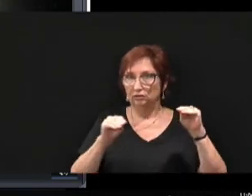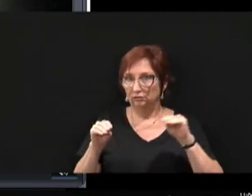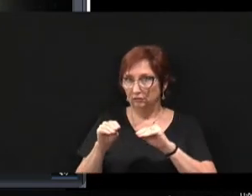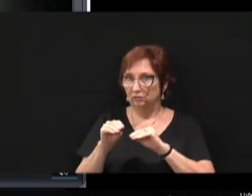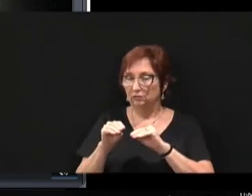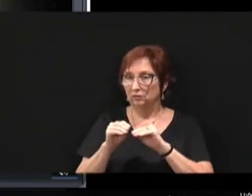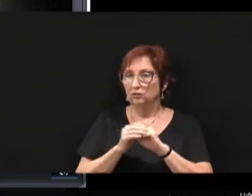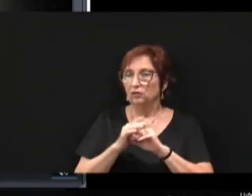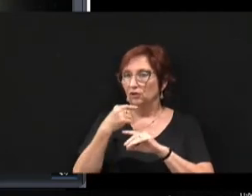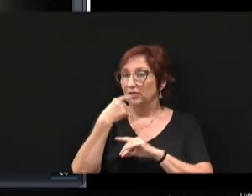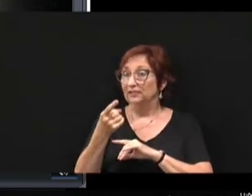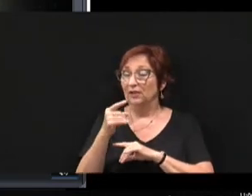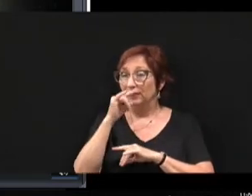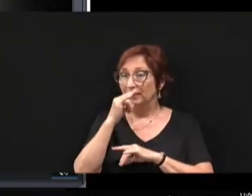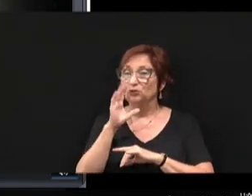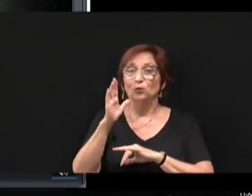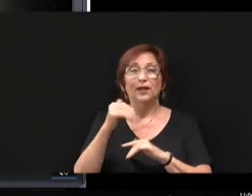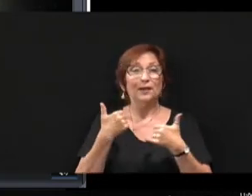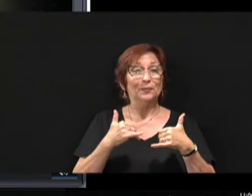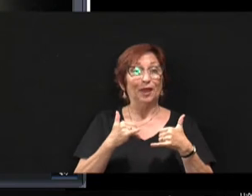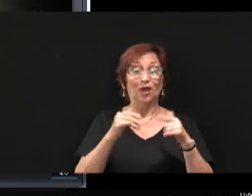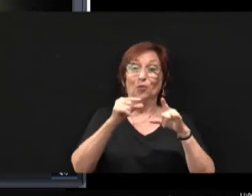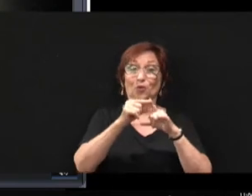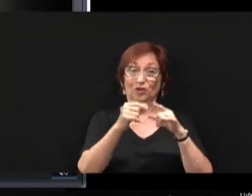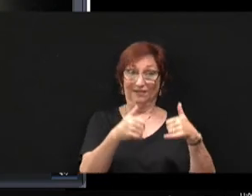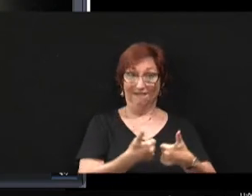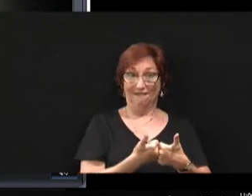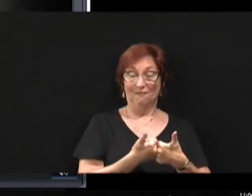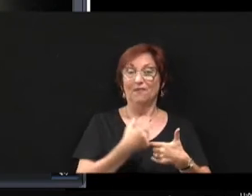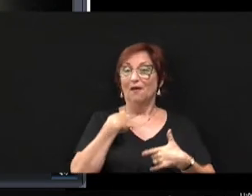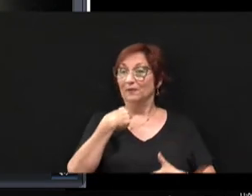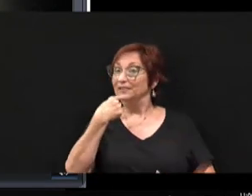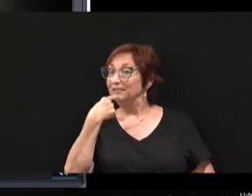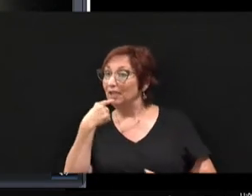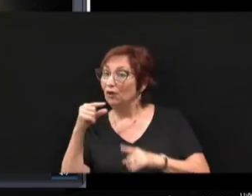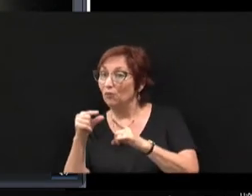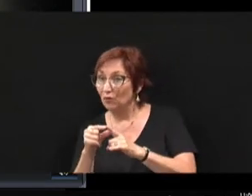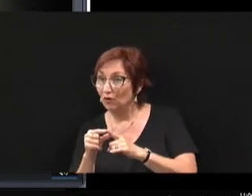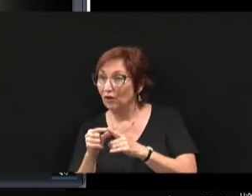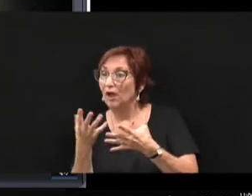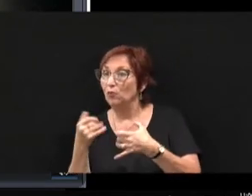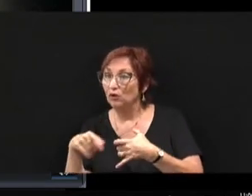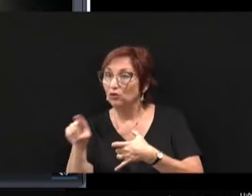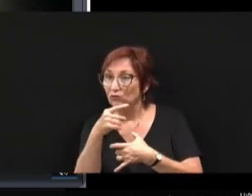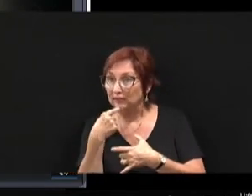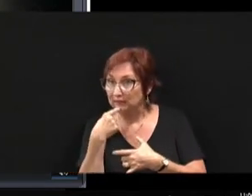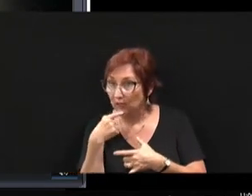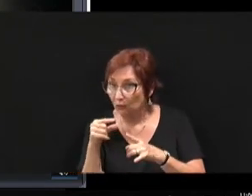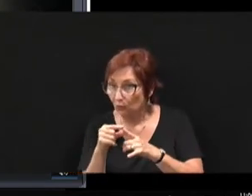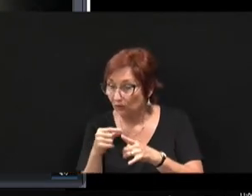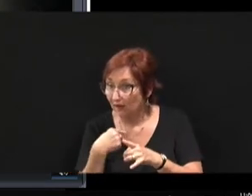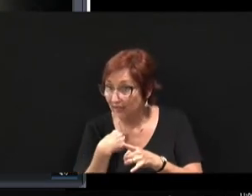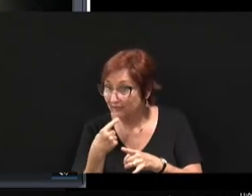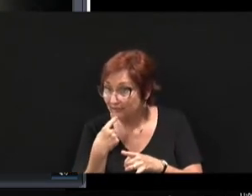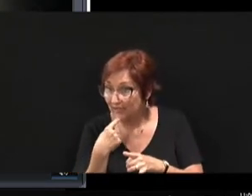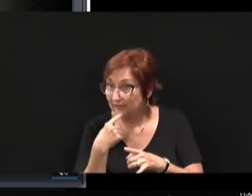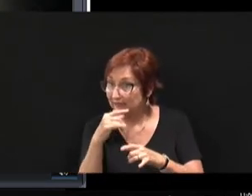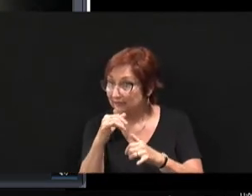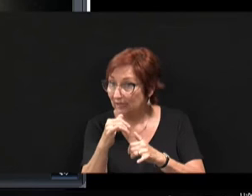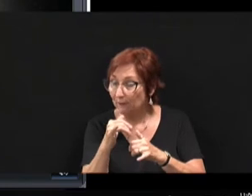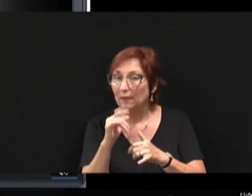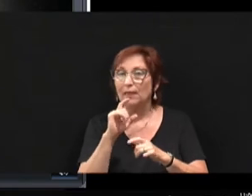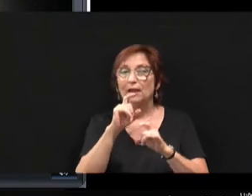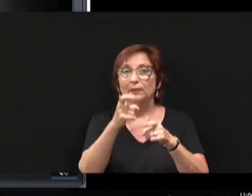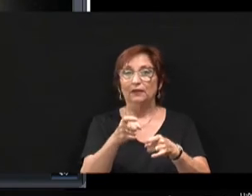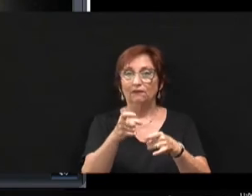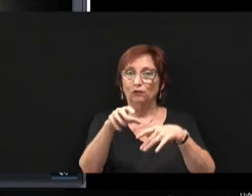You're going to tell the kids, we're going to play a word game. I'm going to say a word. I'd like you to repeat the word. Then I'm going to give you directions on how